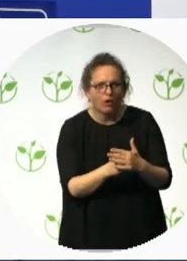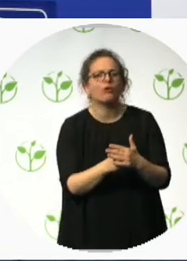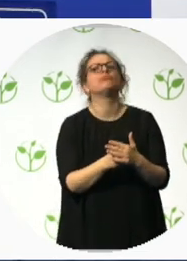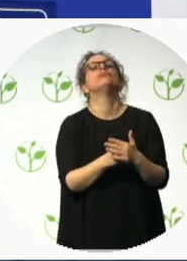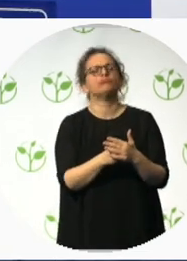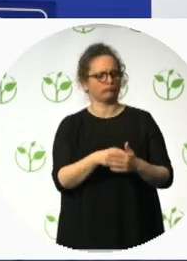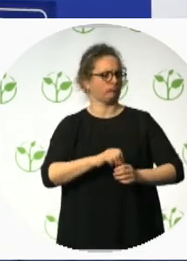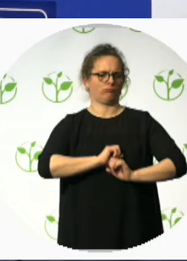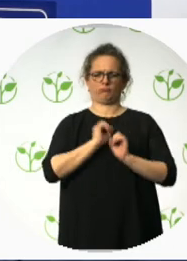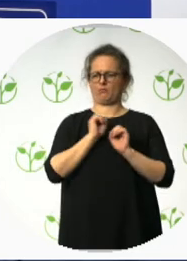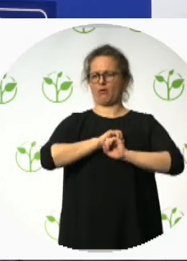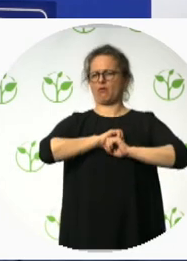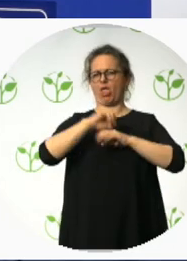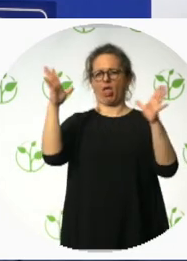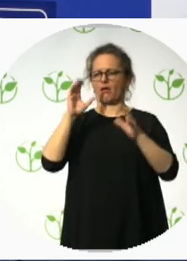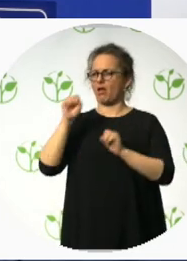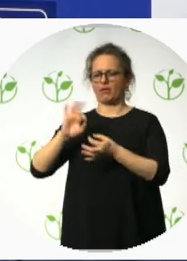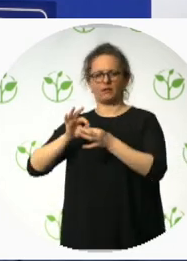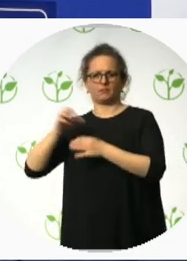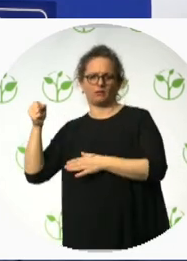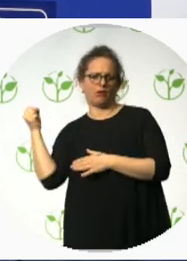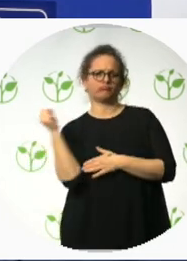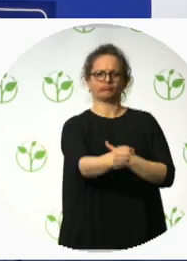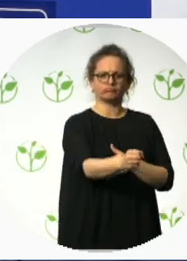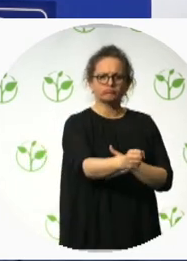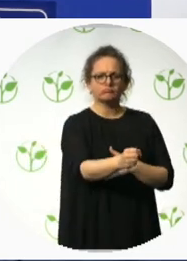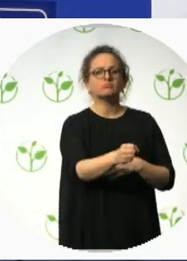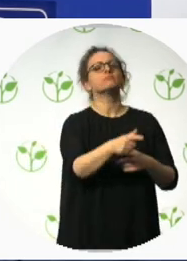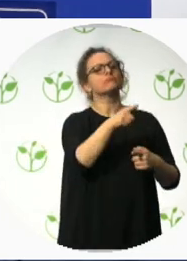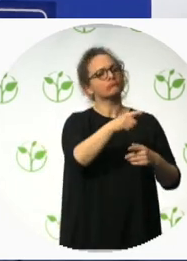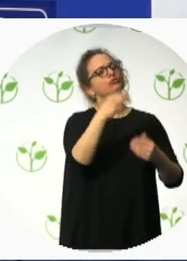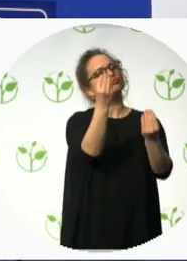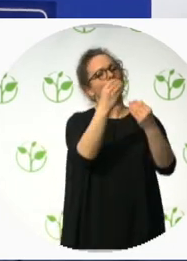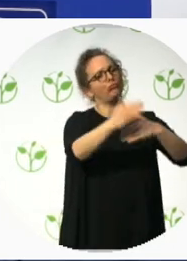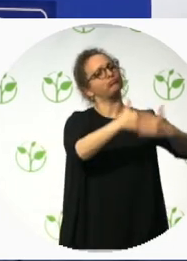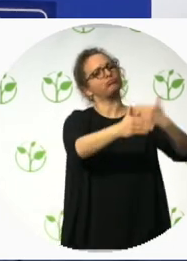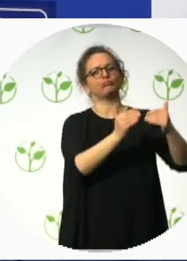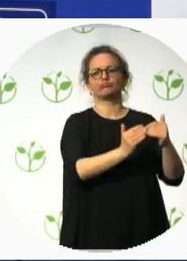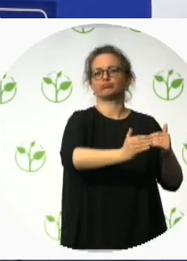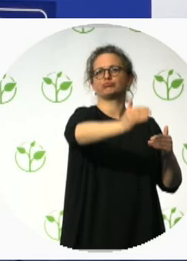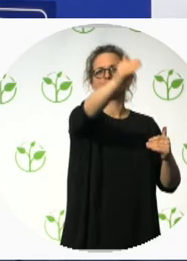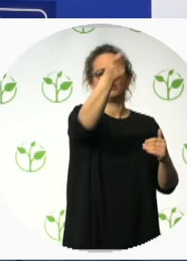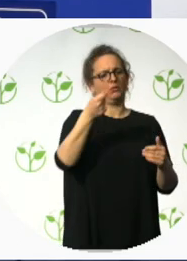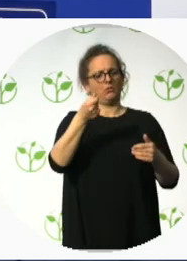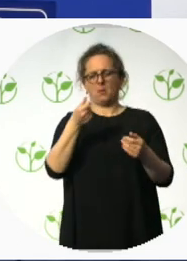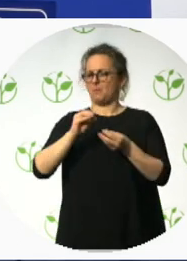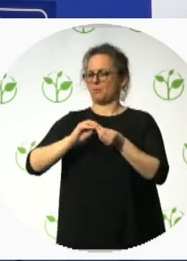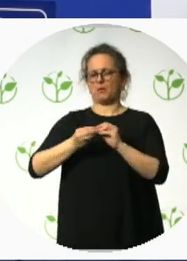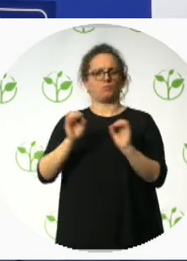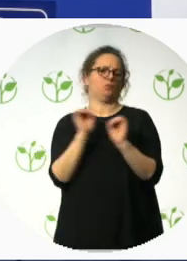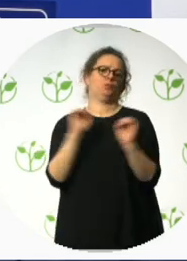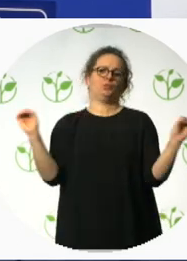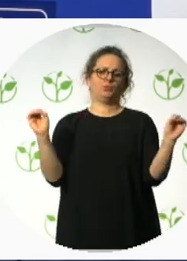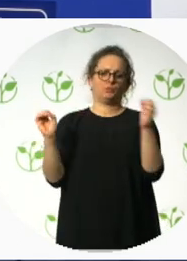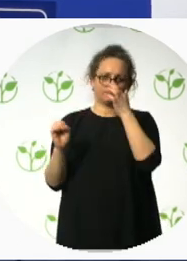education, and it is the responsibility of higher education to deliver it. So, but they